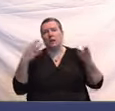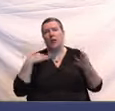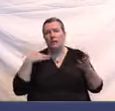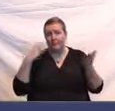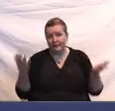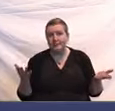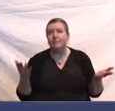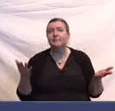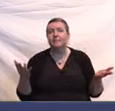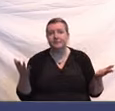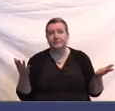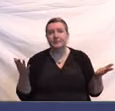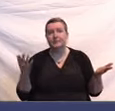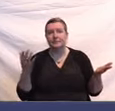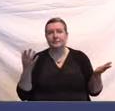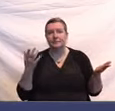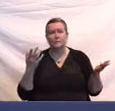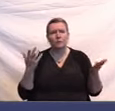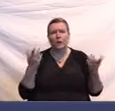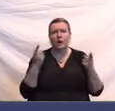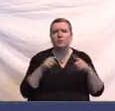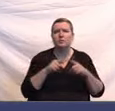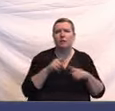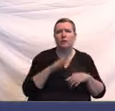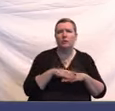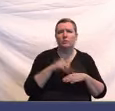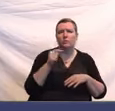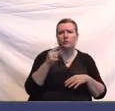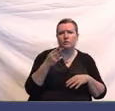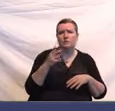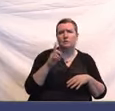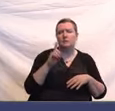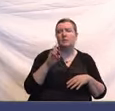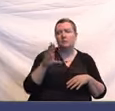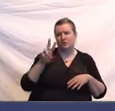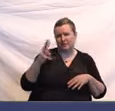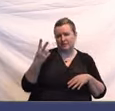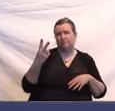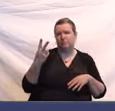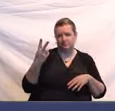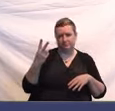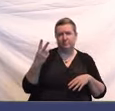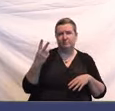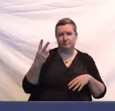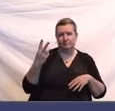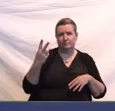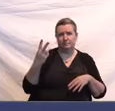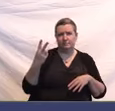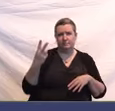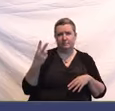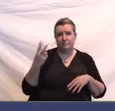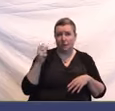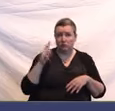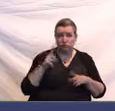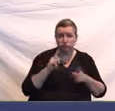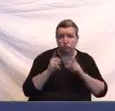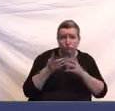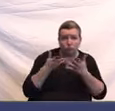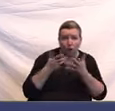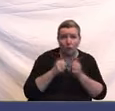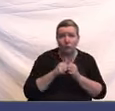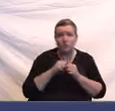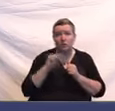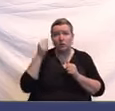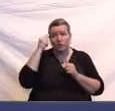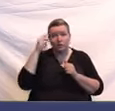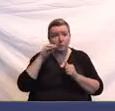about what happened on Thursday, December 2nd, if you won't answer ours? And I'd like to know, did you speak with Governor Murphy or George Helmy at any